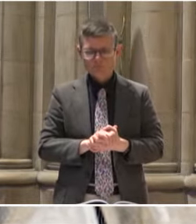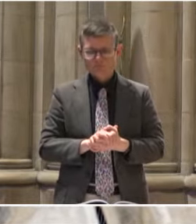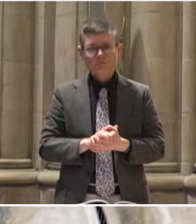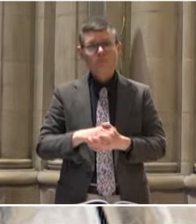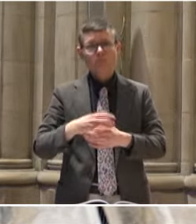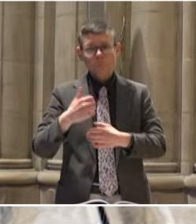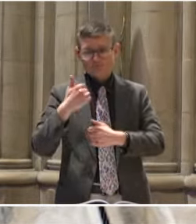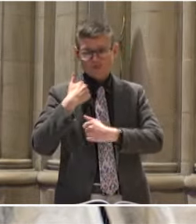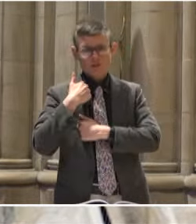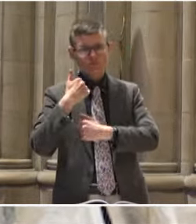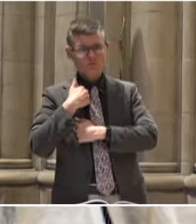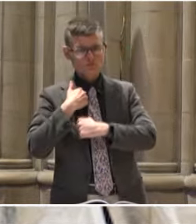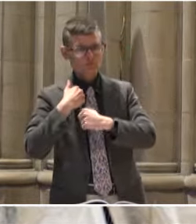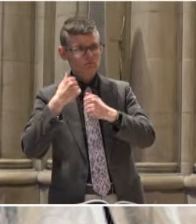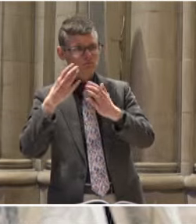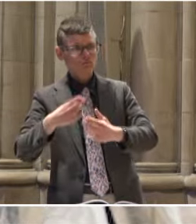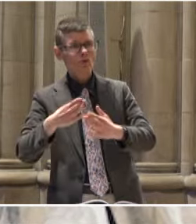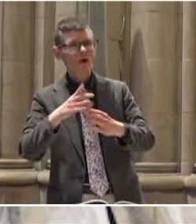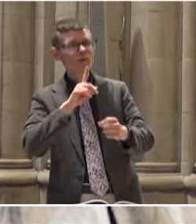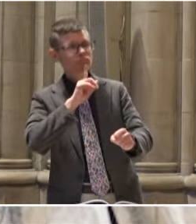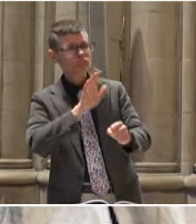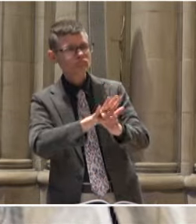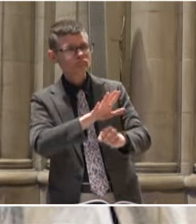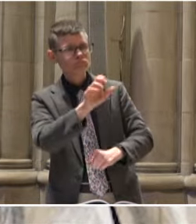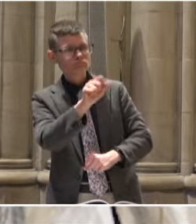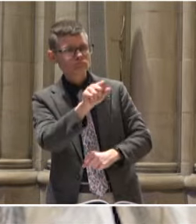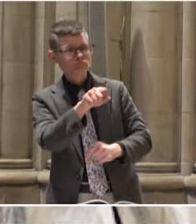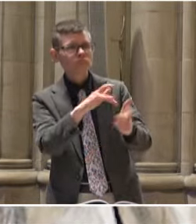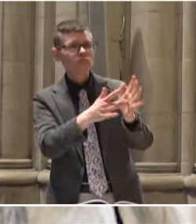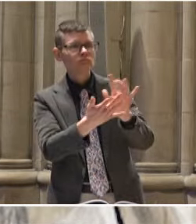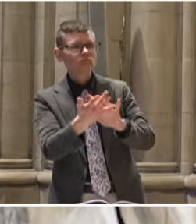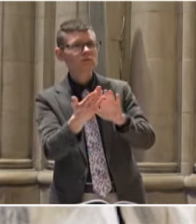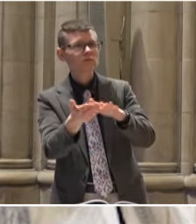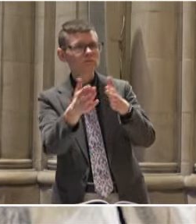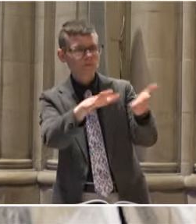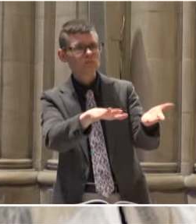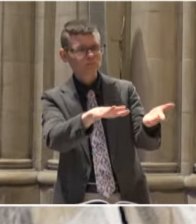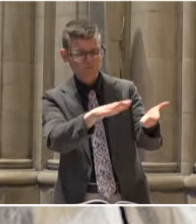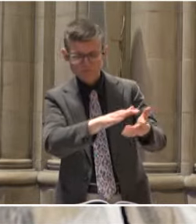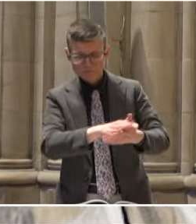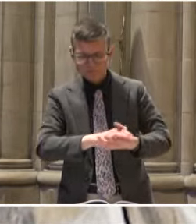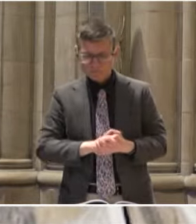When Pilate learned from the centurion that Jesus was dead,